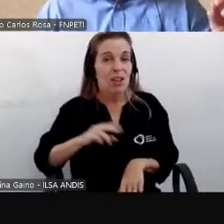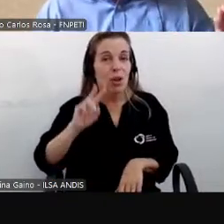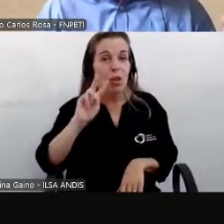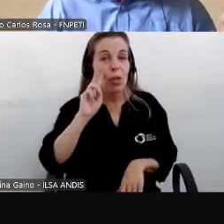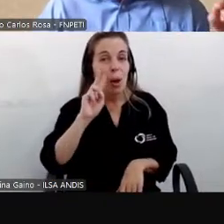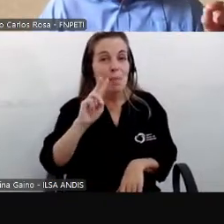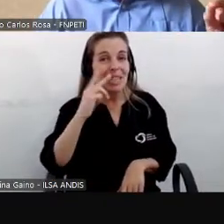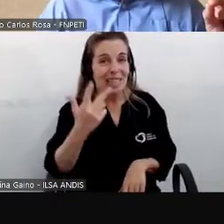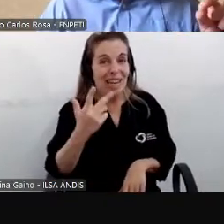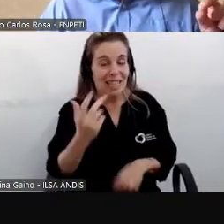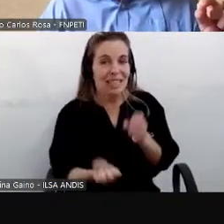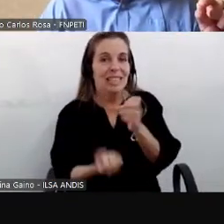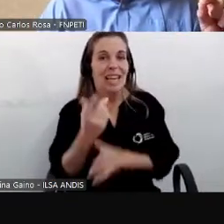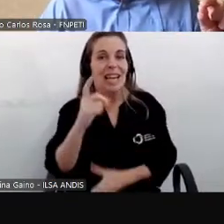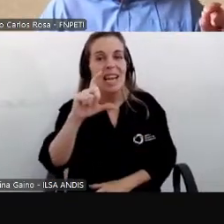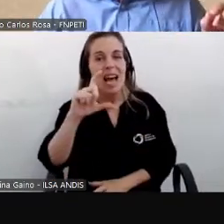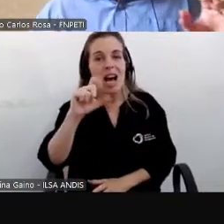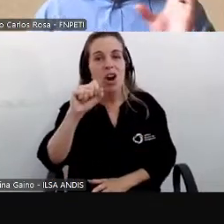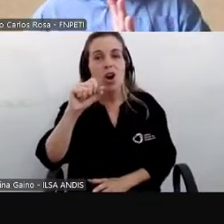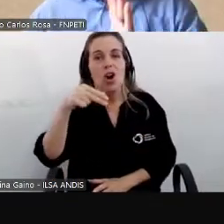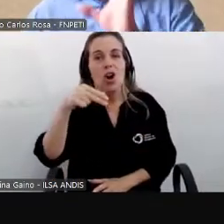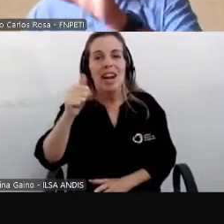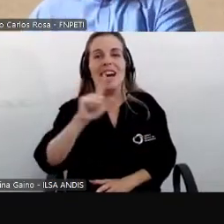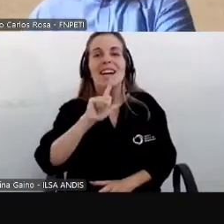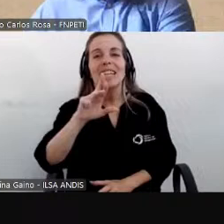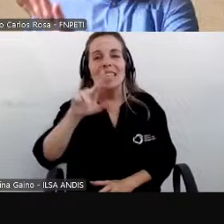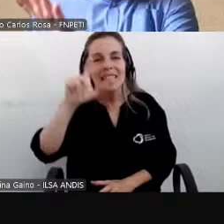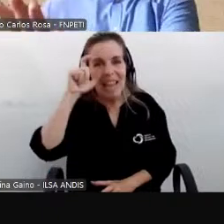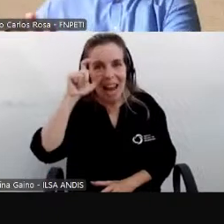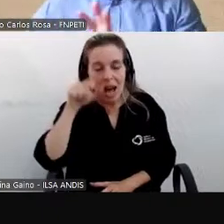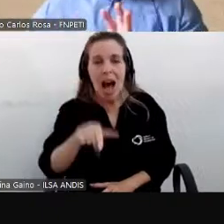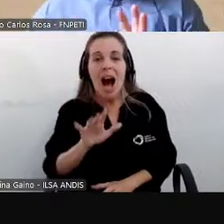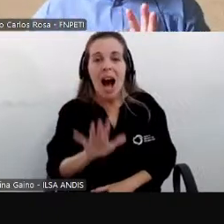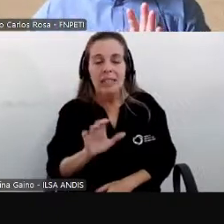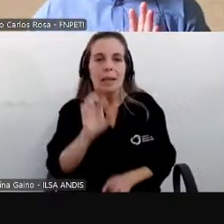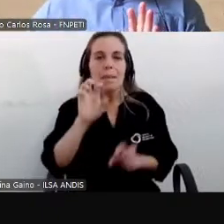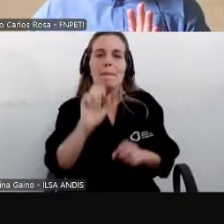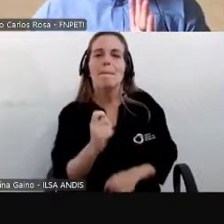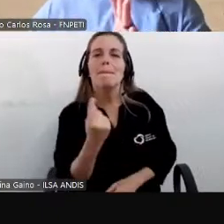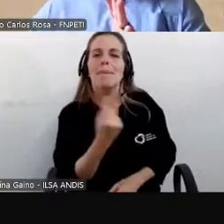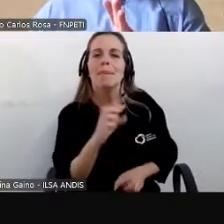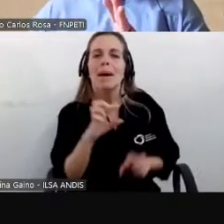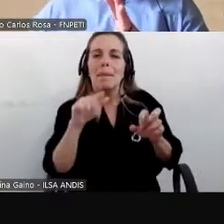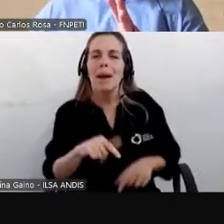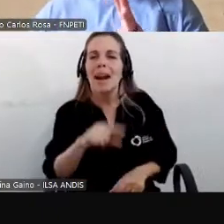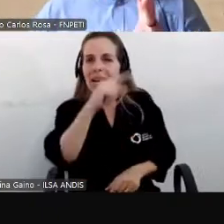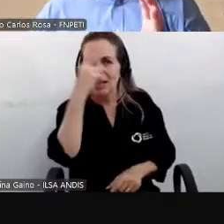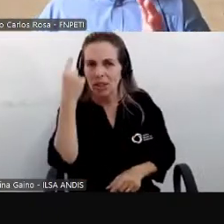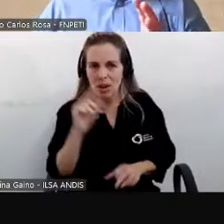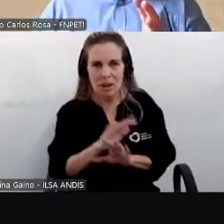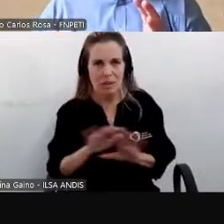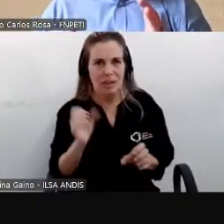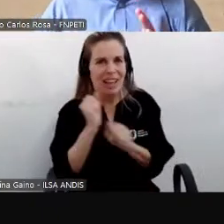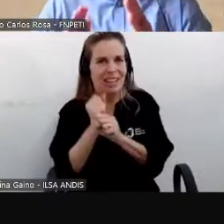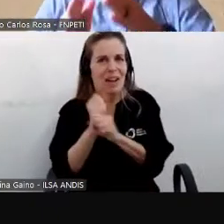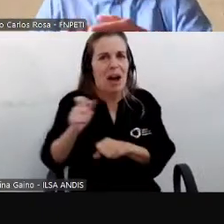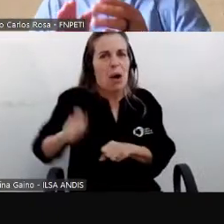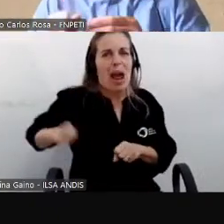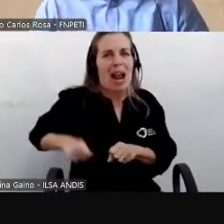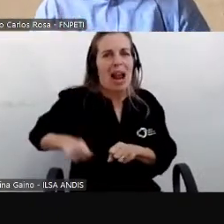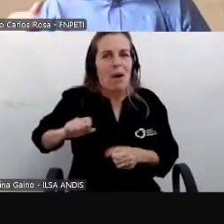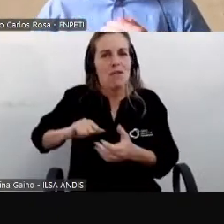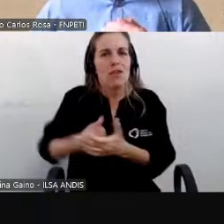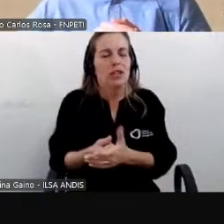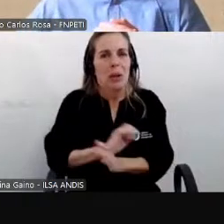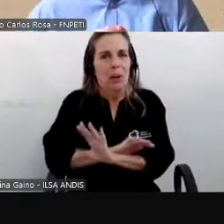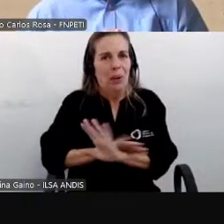Then at that time, the CONATRAE, as its acronym goes, was created, and the first national plan for the eradication of slave labor